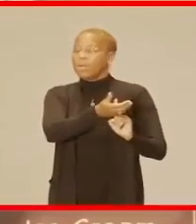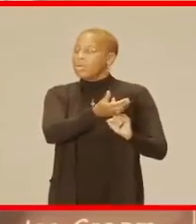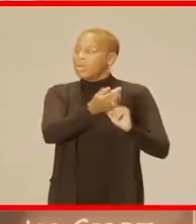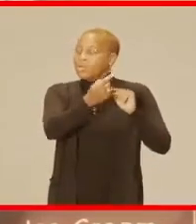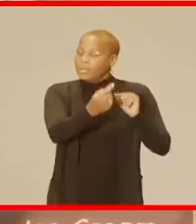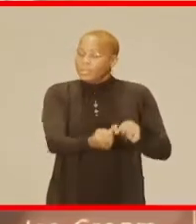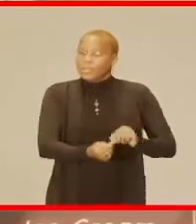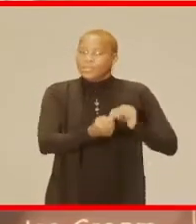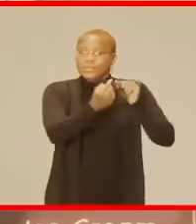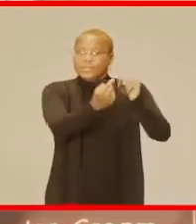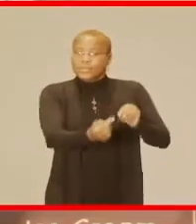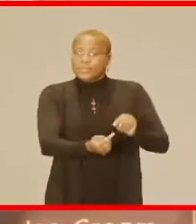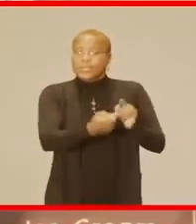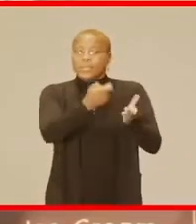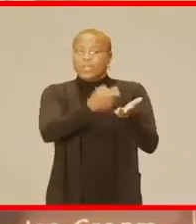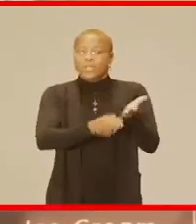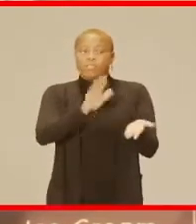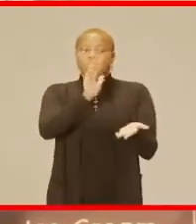well-being.